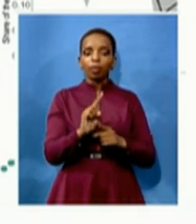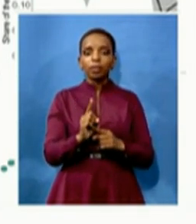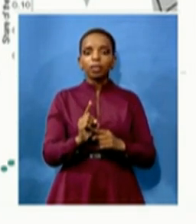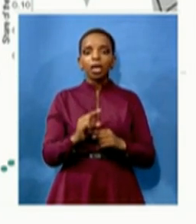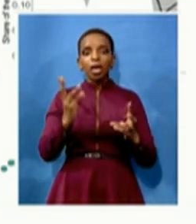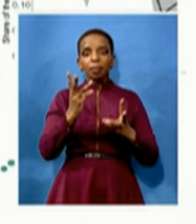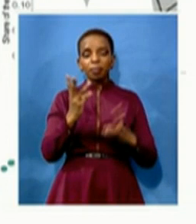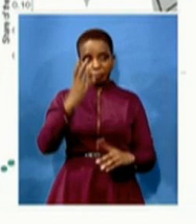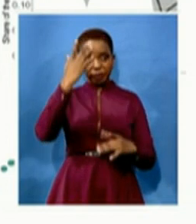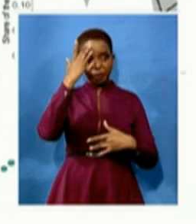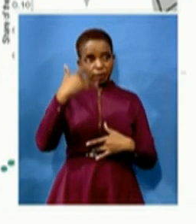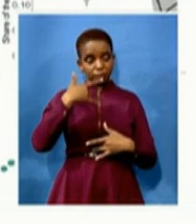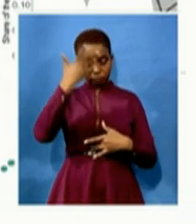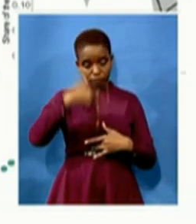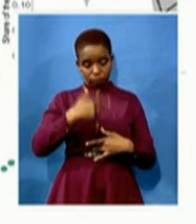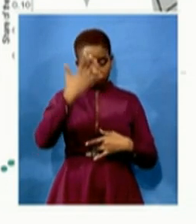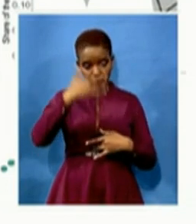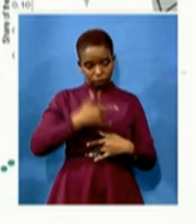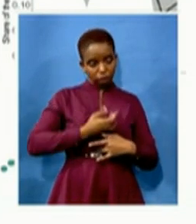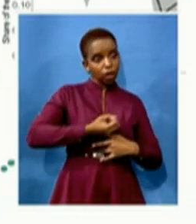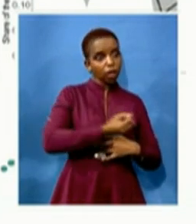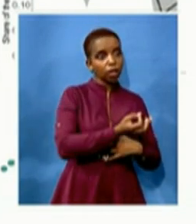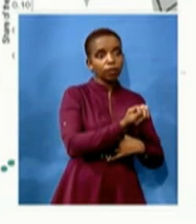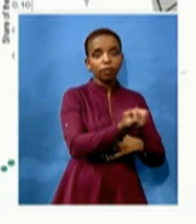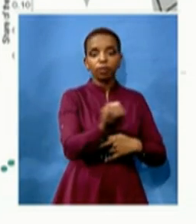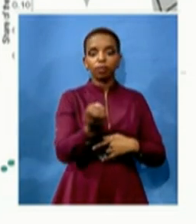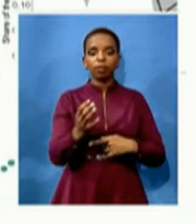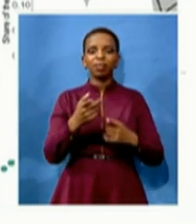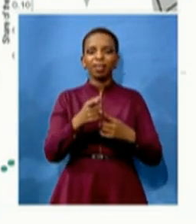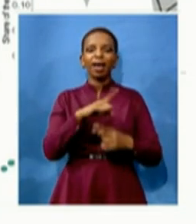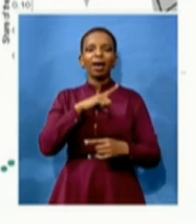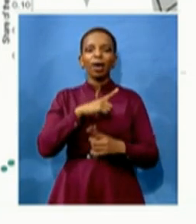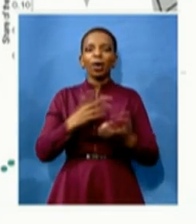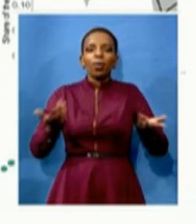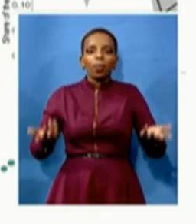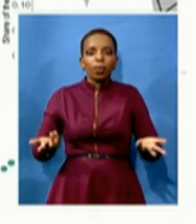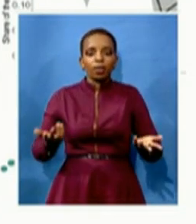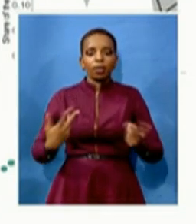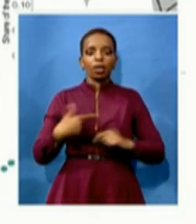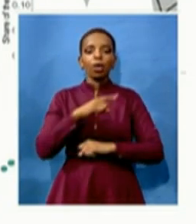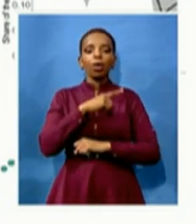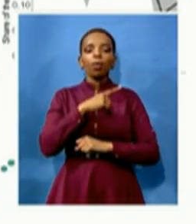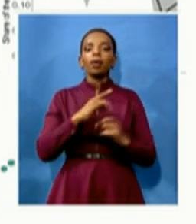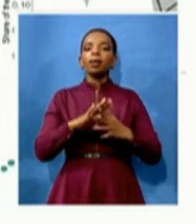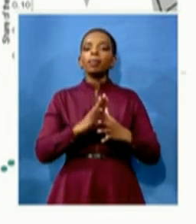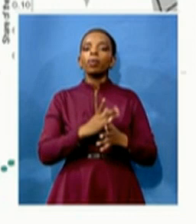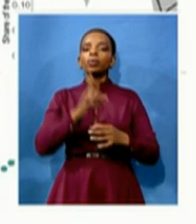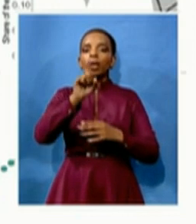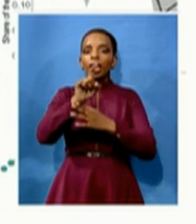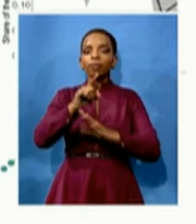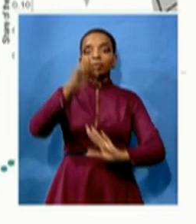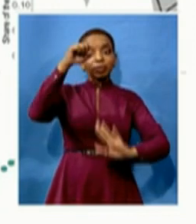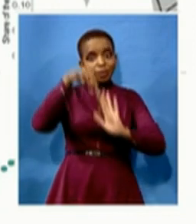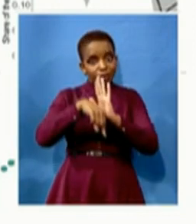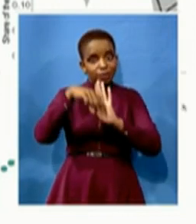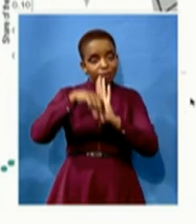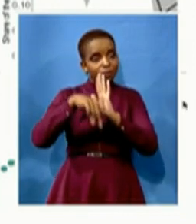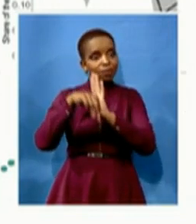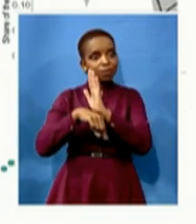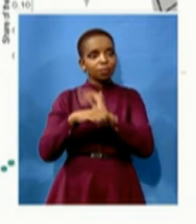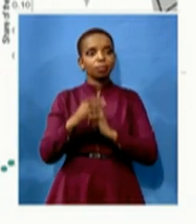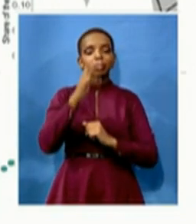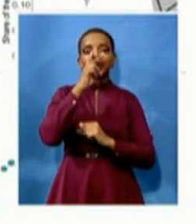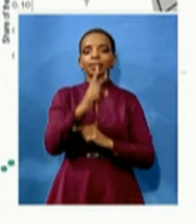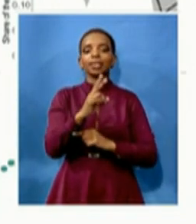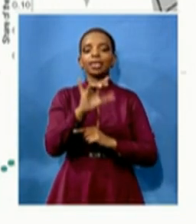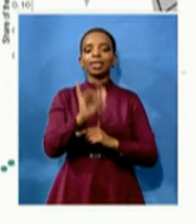model allows us to sort of dig deeper into the per ward sort of dynamics, we can see that for the 116 wards in